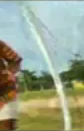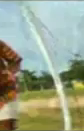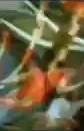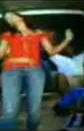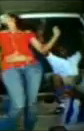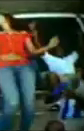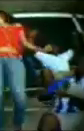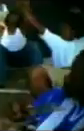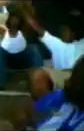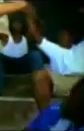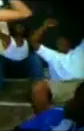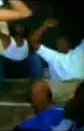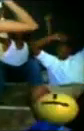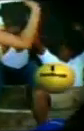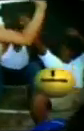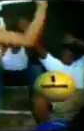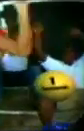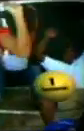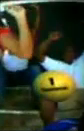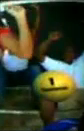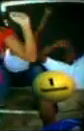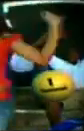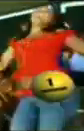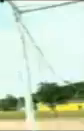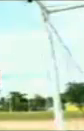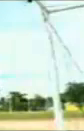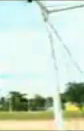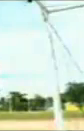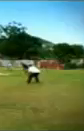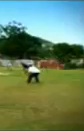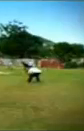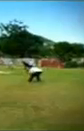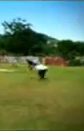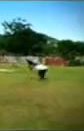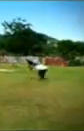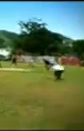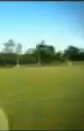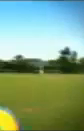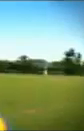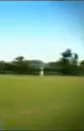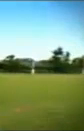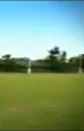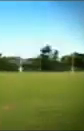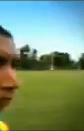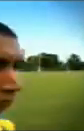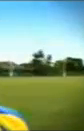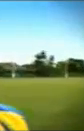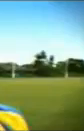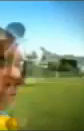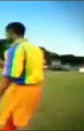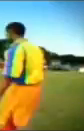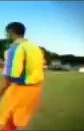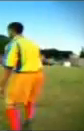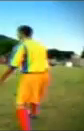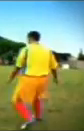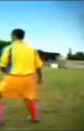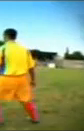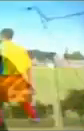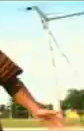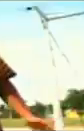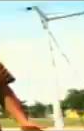it had more people than Legon Centerpiece. We play football, cricket and everything. Then all of a sudden, Wetley drift on the cricket pitch